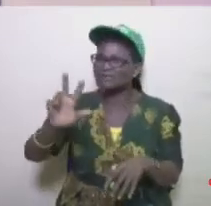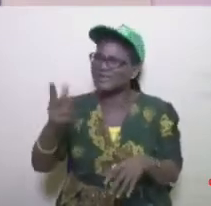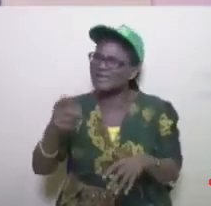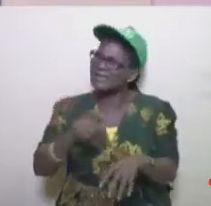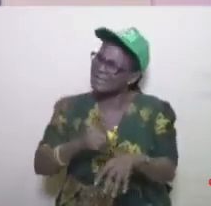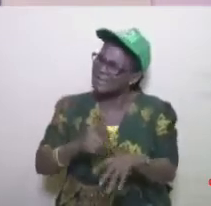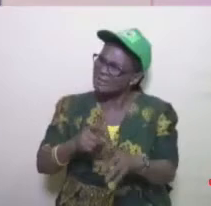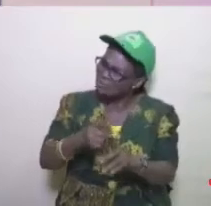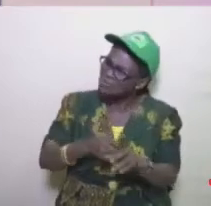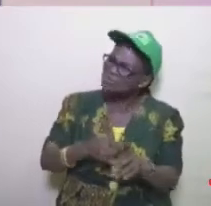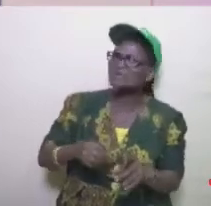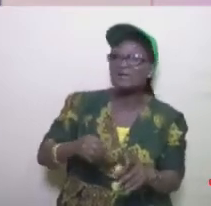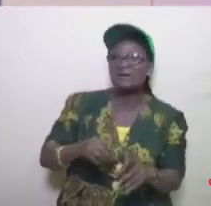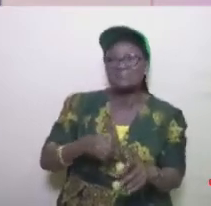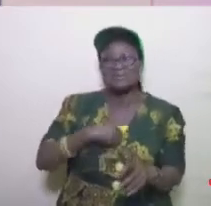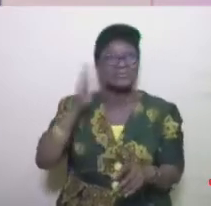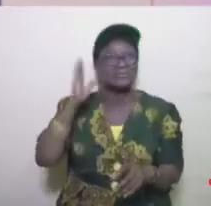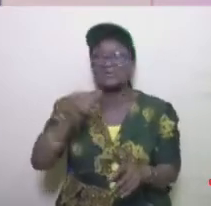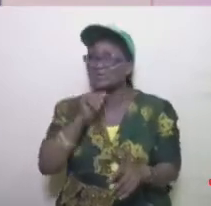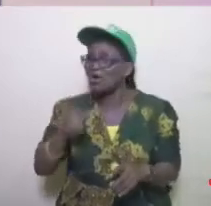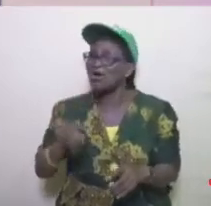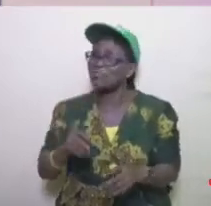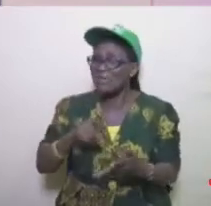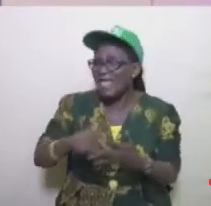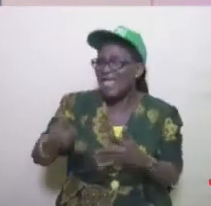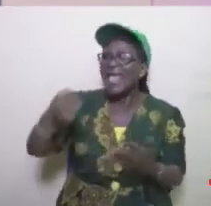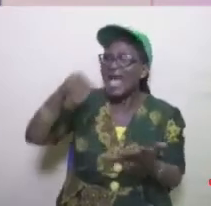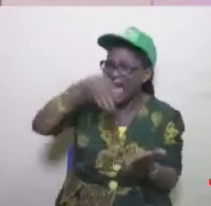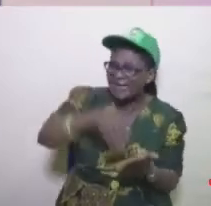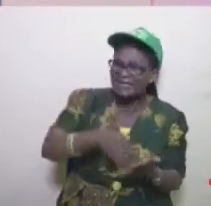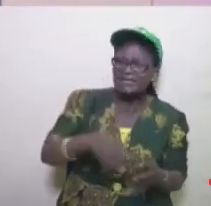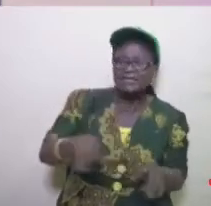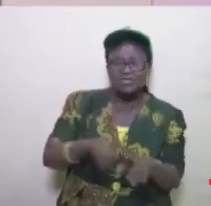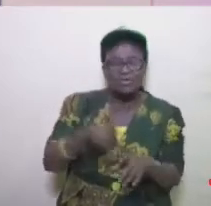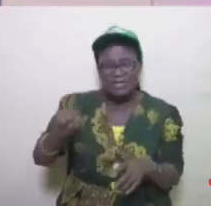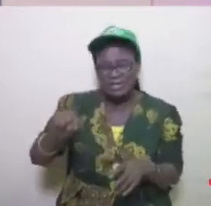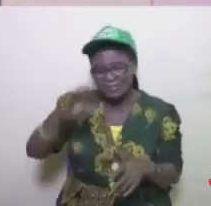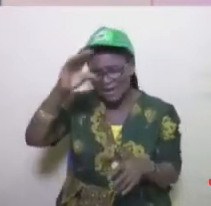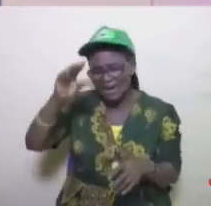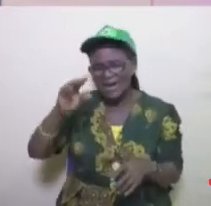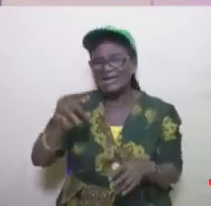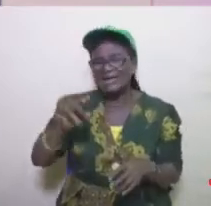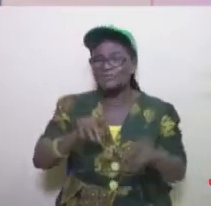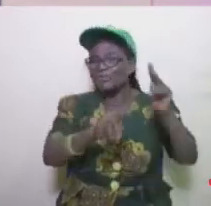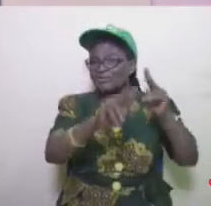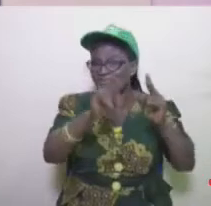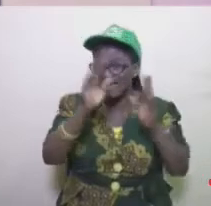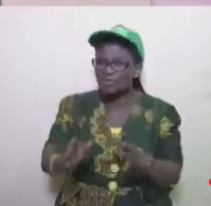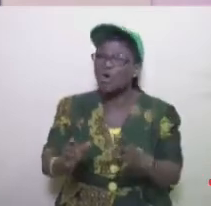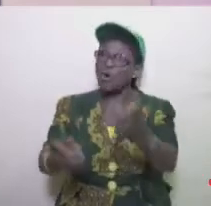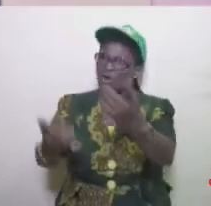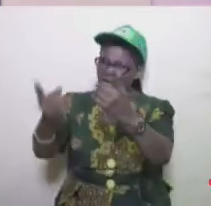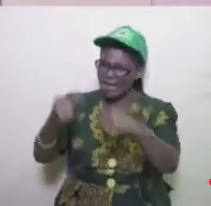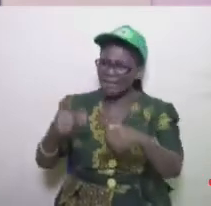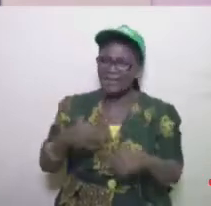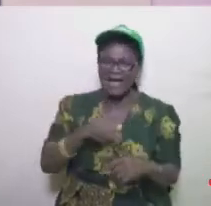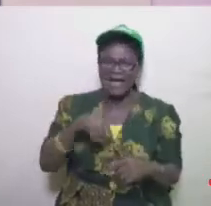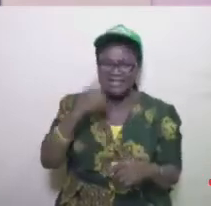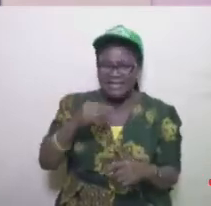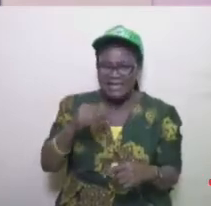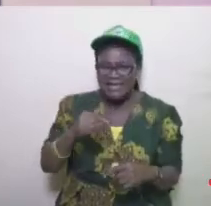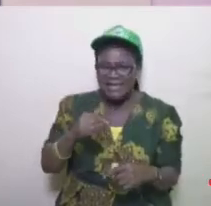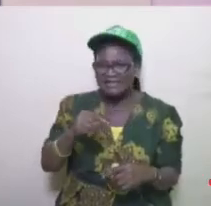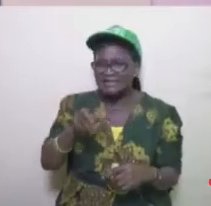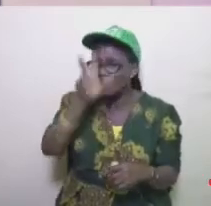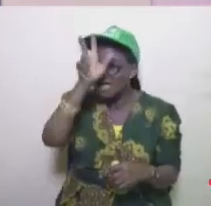4 chicken. I'm not going to pay again. So the man supervisor came and said,